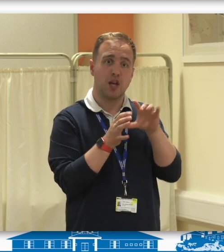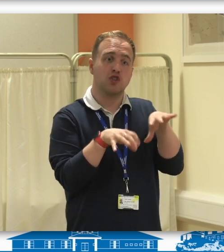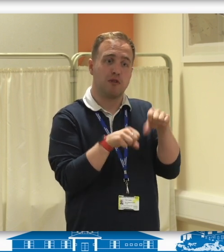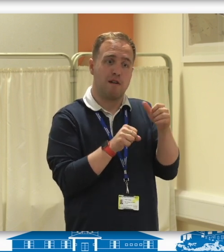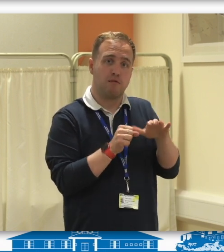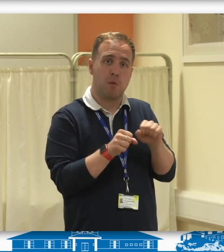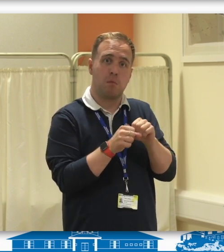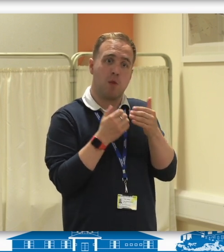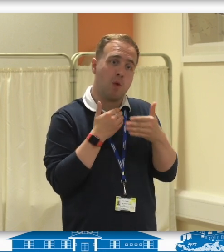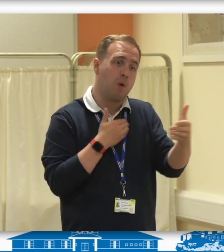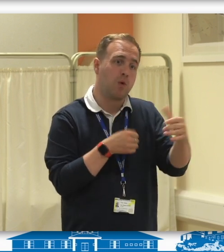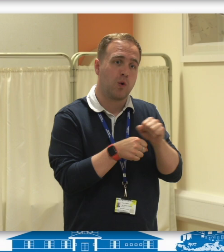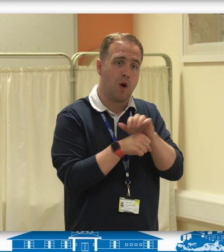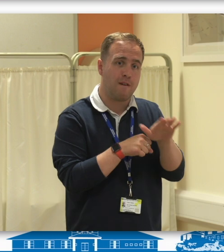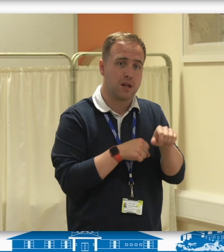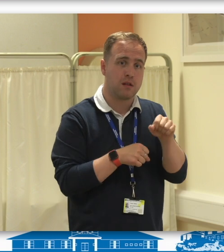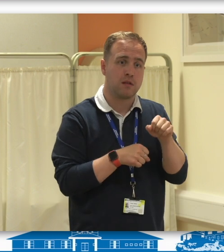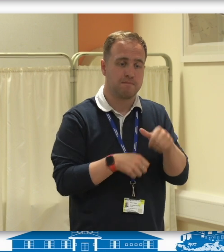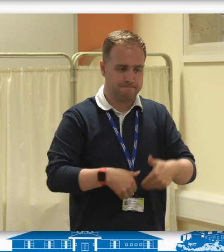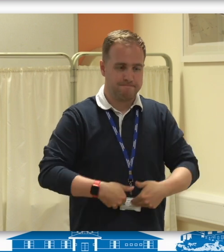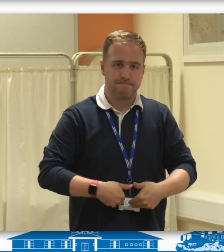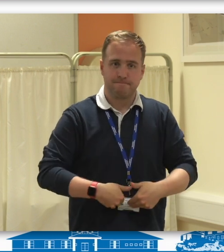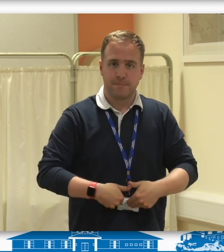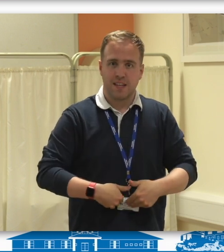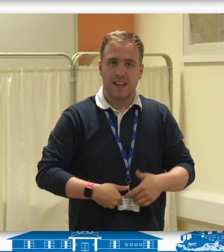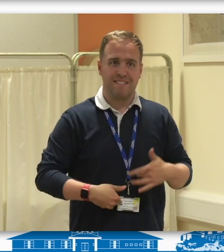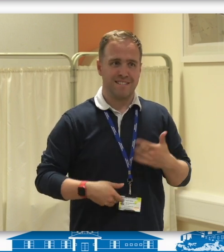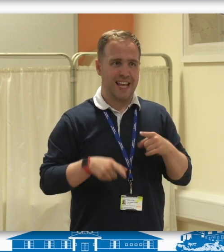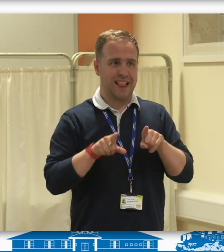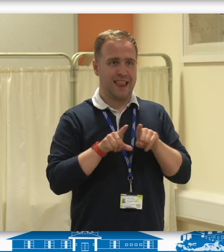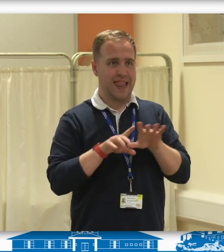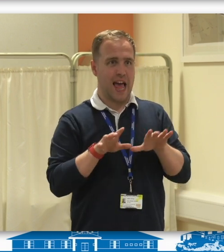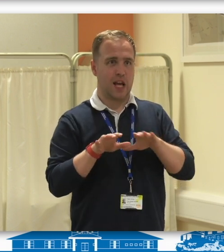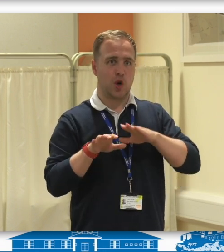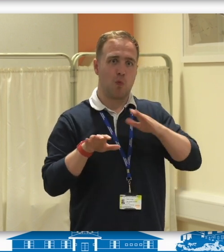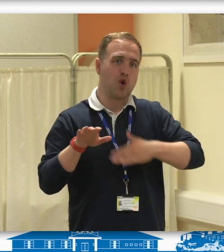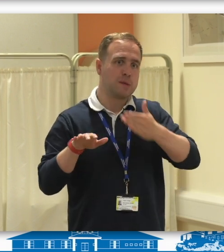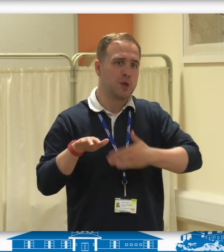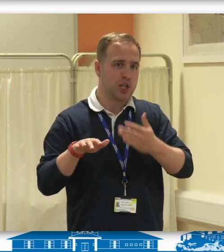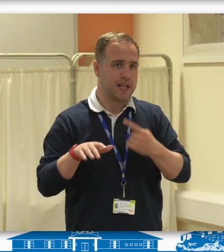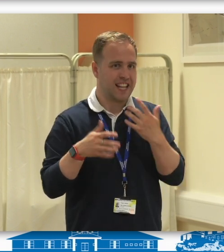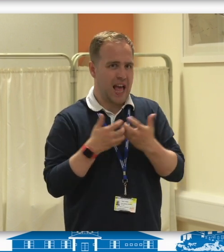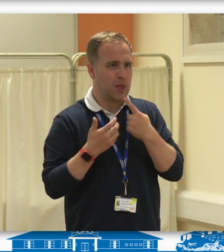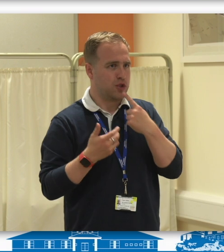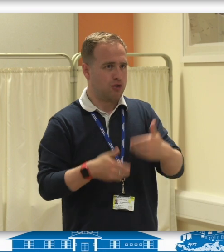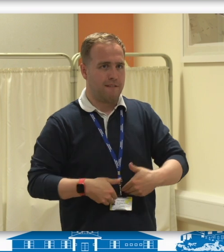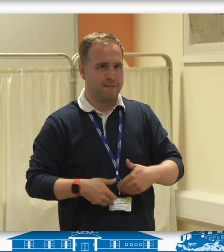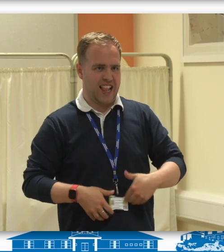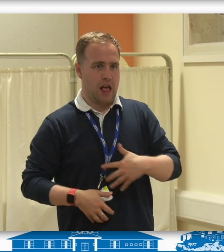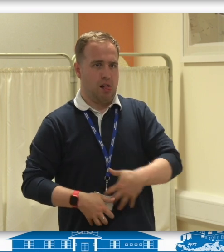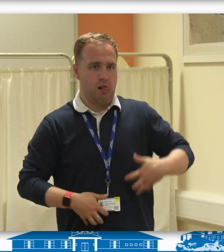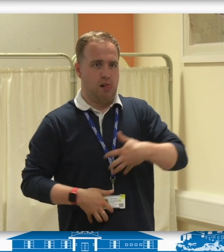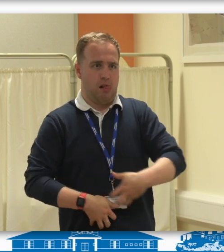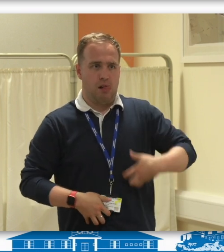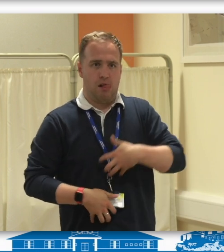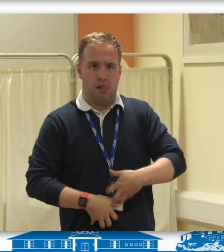is where their gut feels like it's in a washing machine, or that's how they describe it to me. And